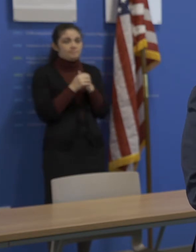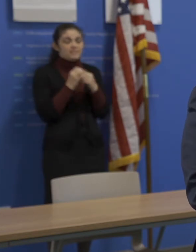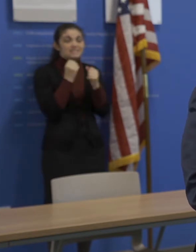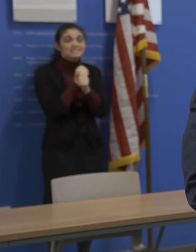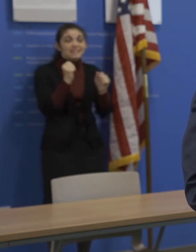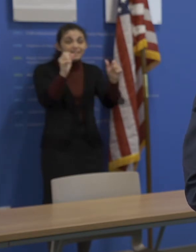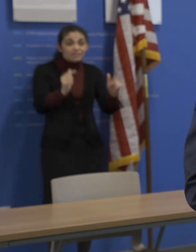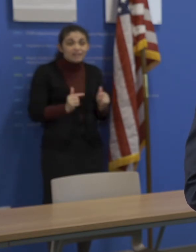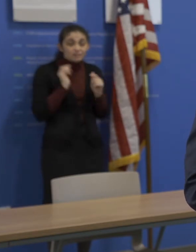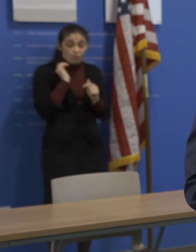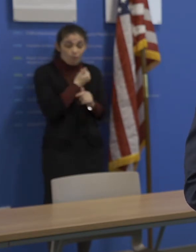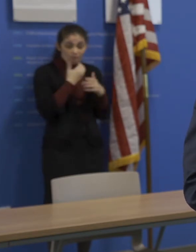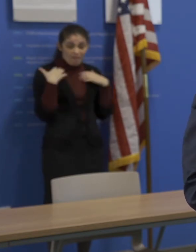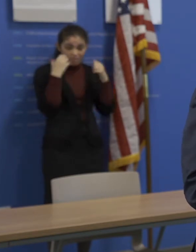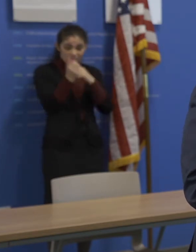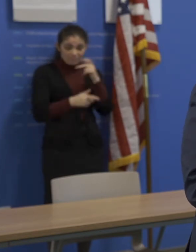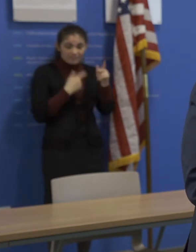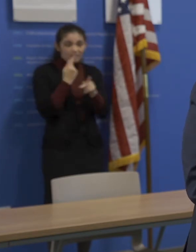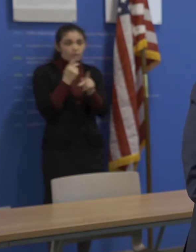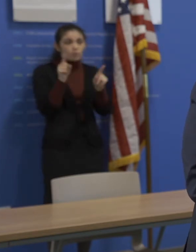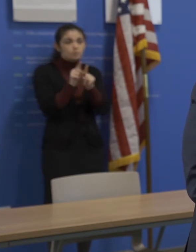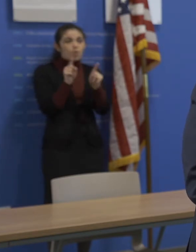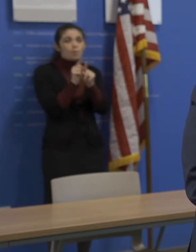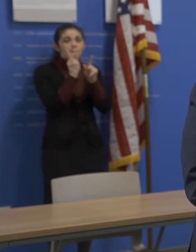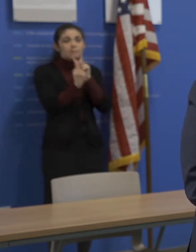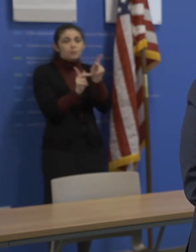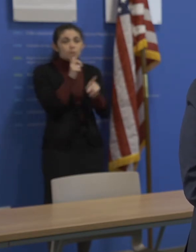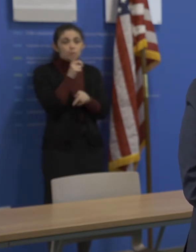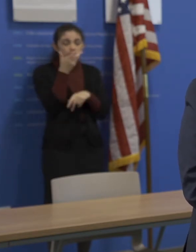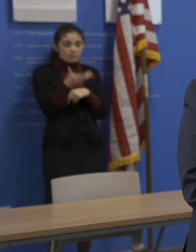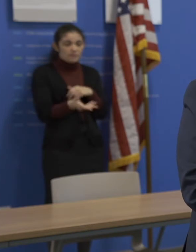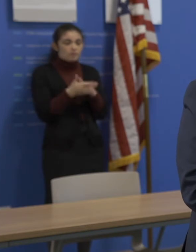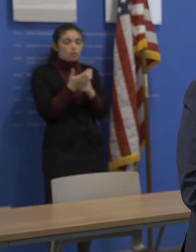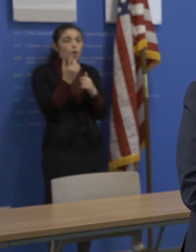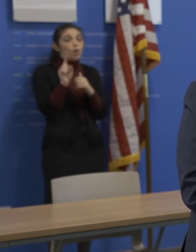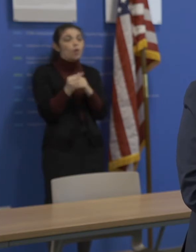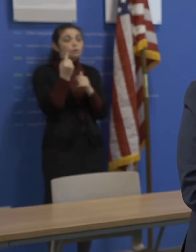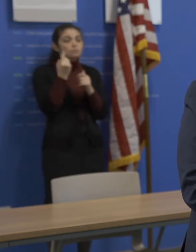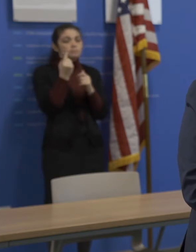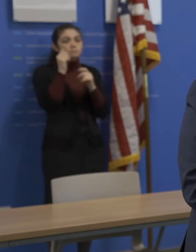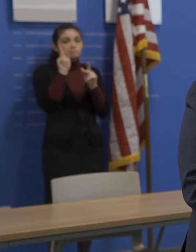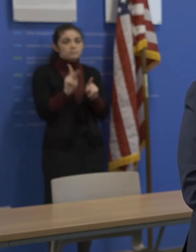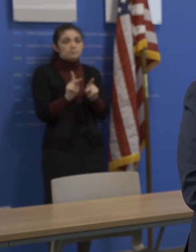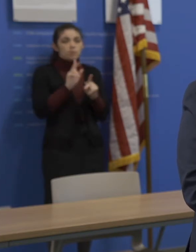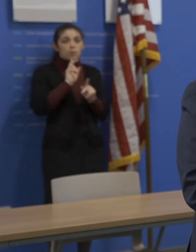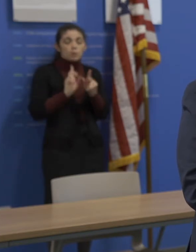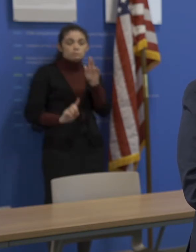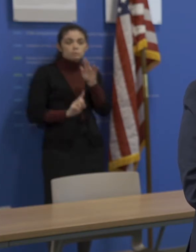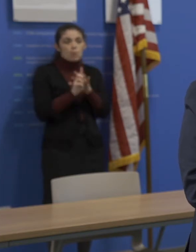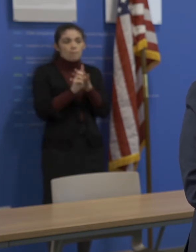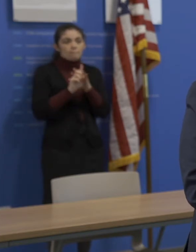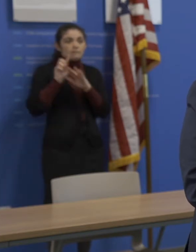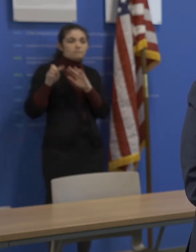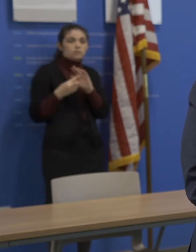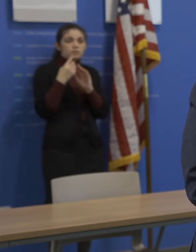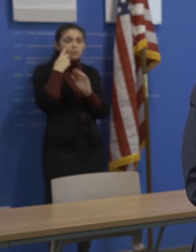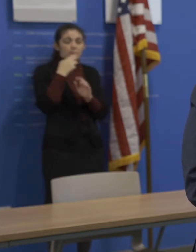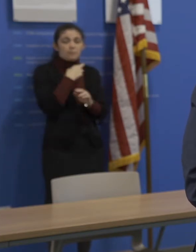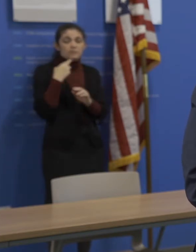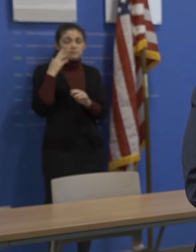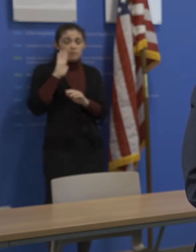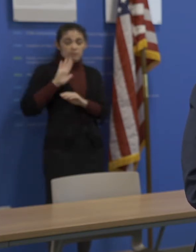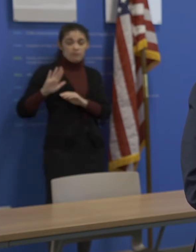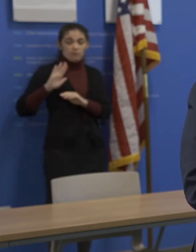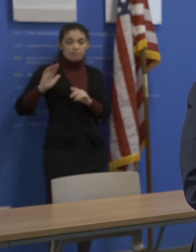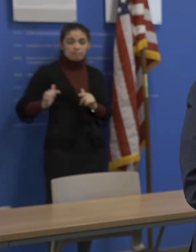save the lives of our healthcare workers and our caregivers and our first responders. They're on the front lines, risking their